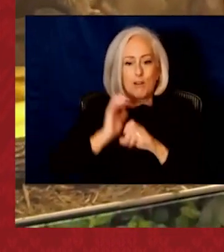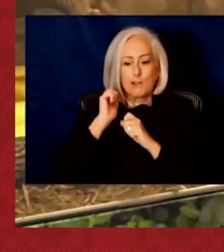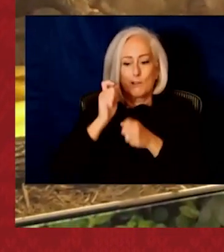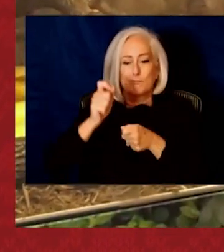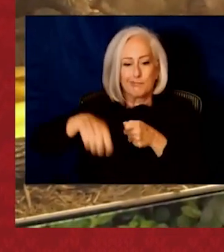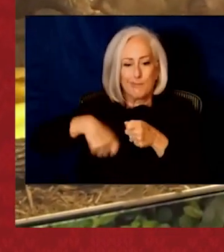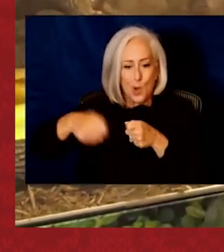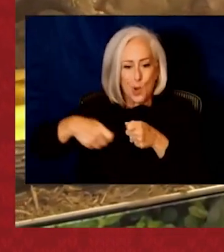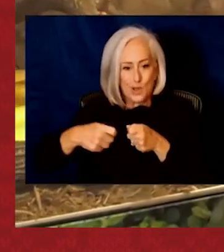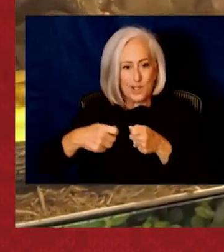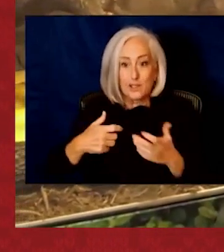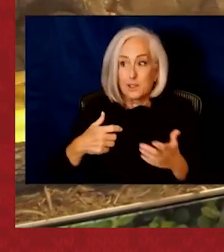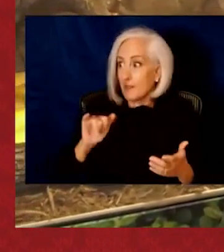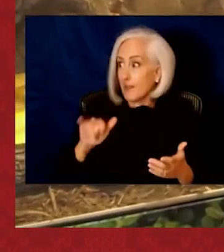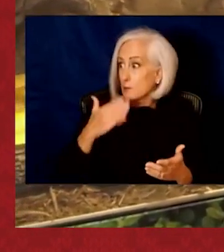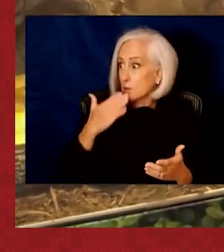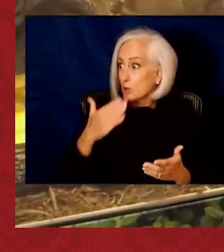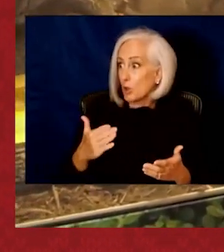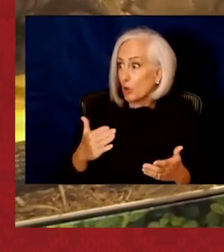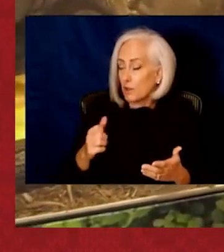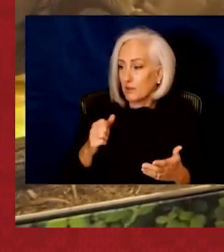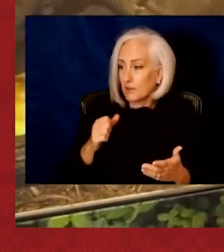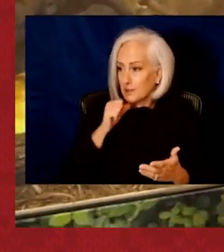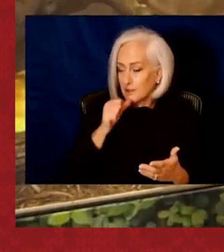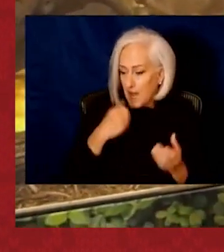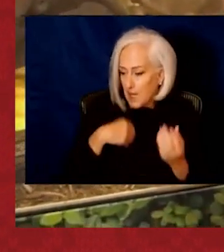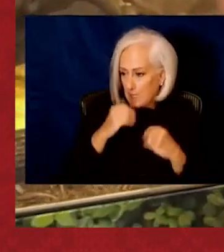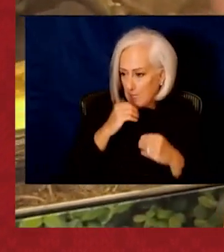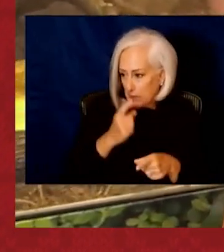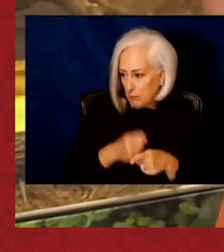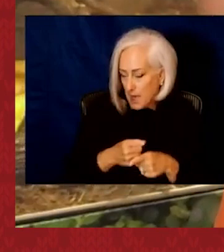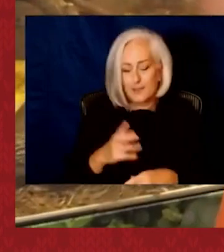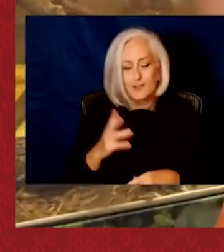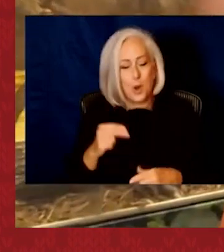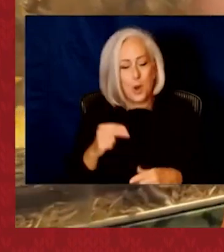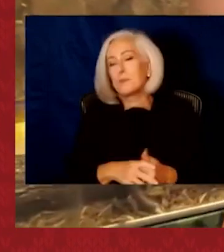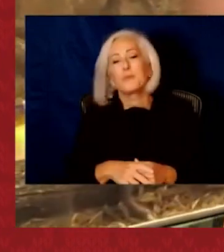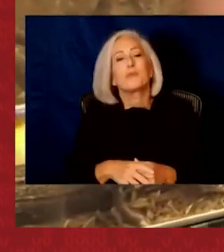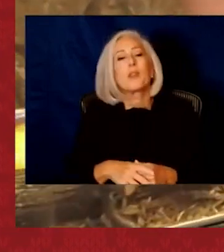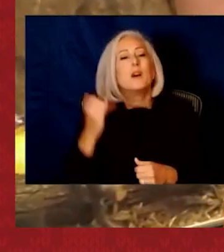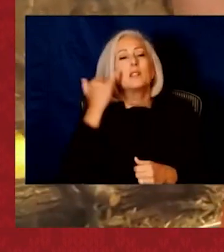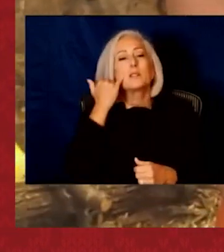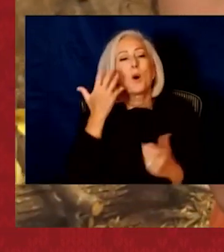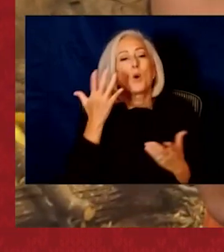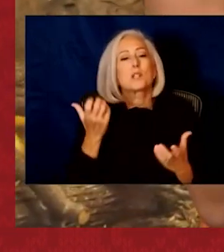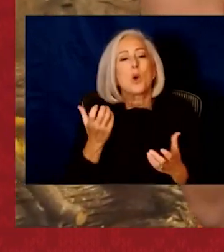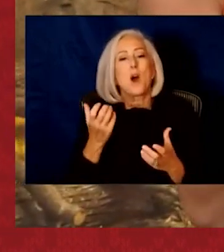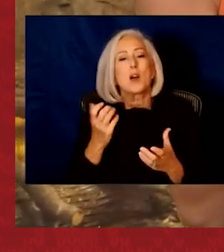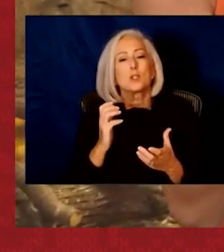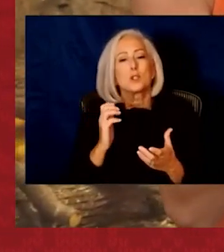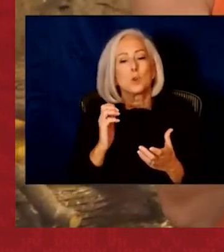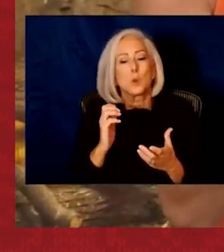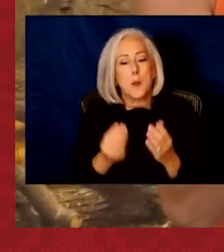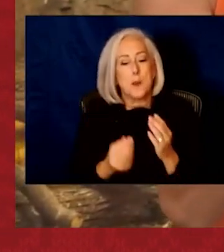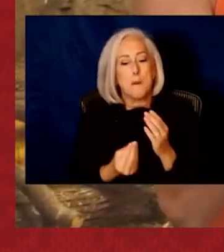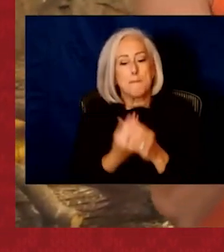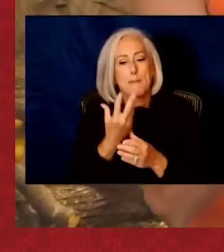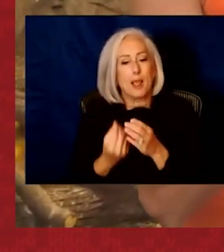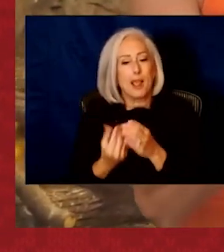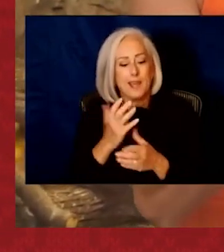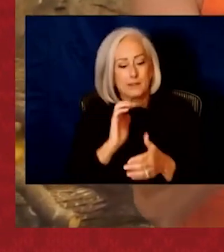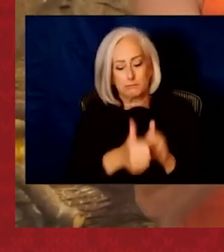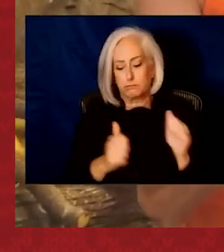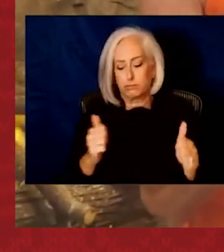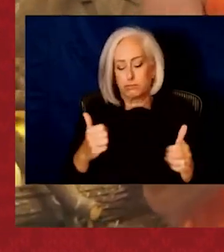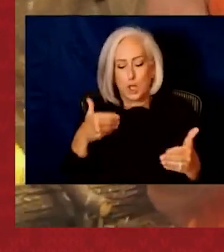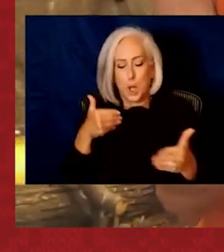catfish. What about if you want to plant things around your house to deter snakes? What would you plant? So I